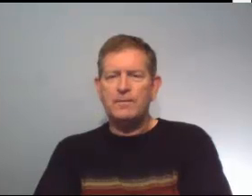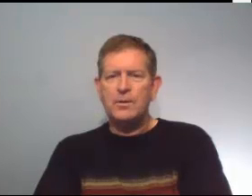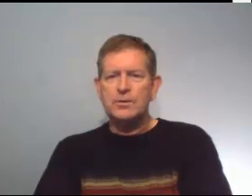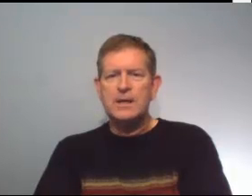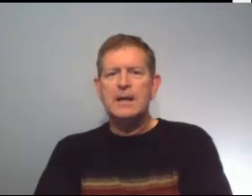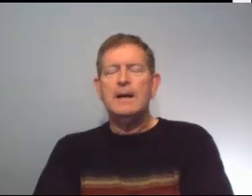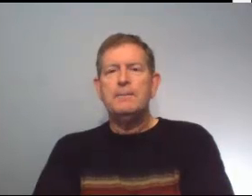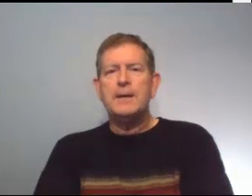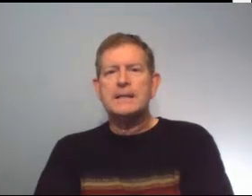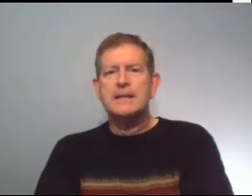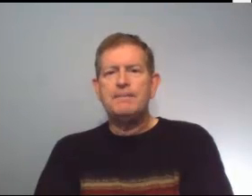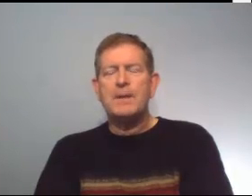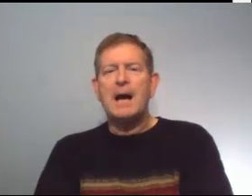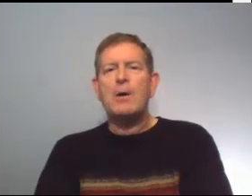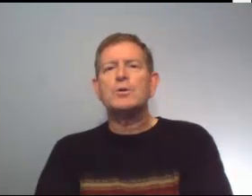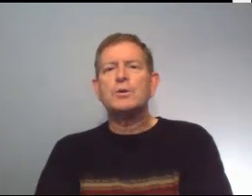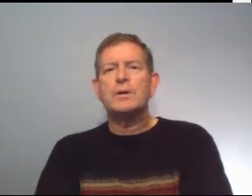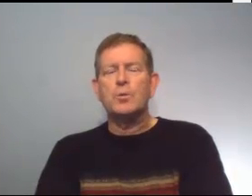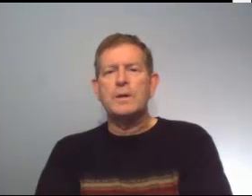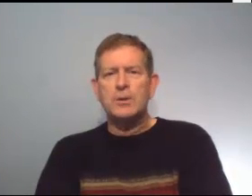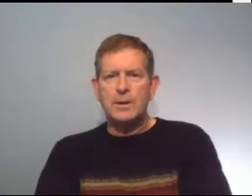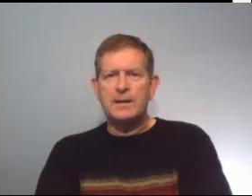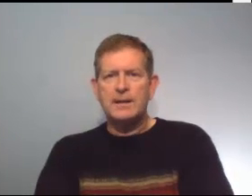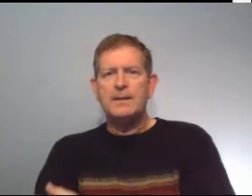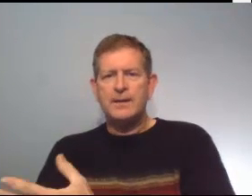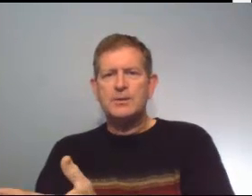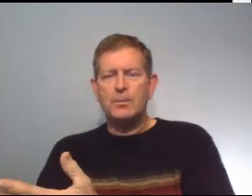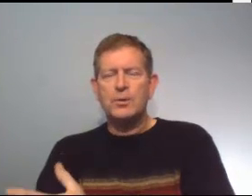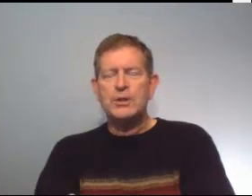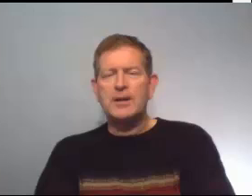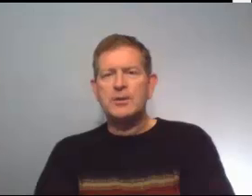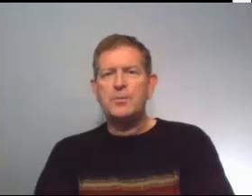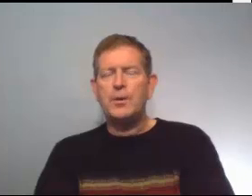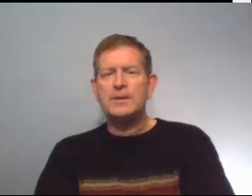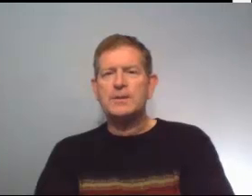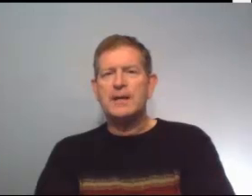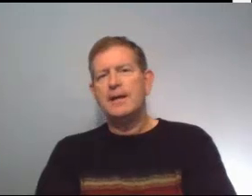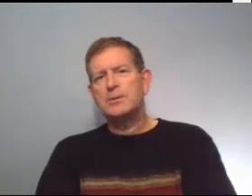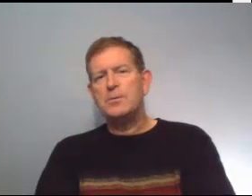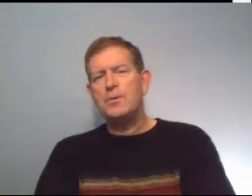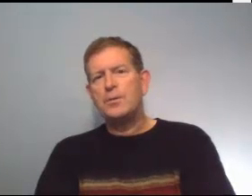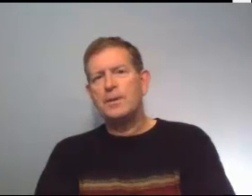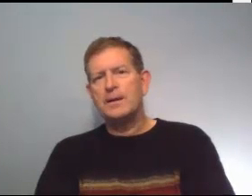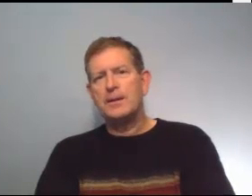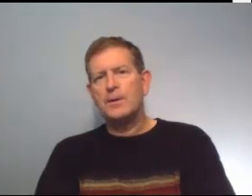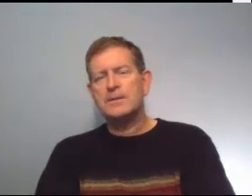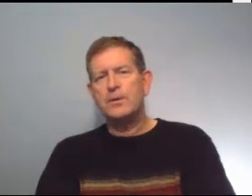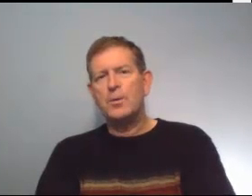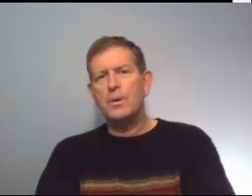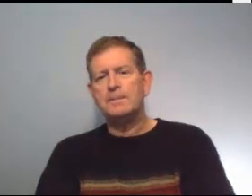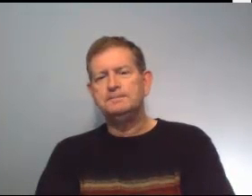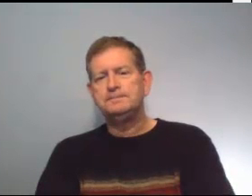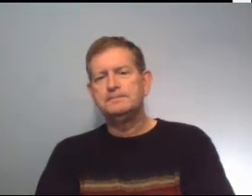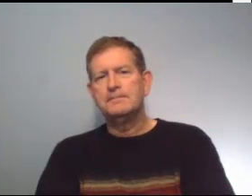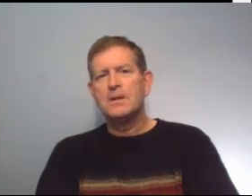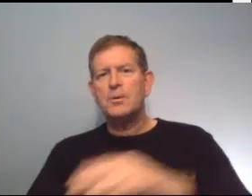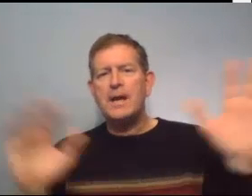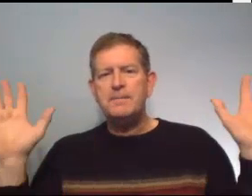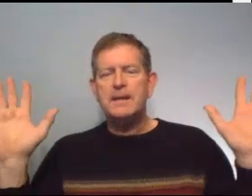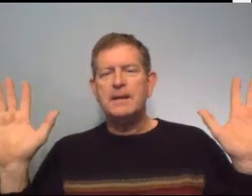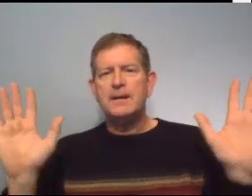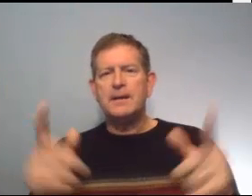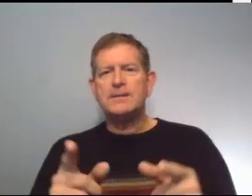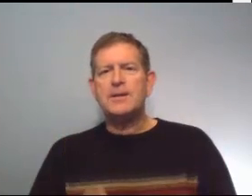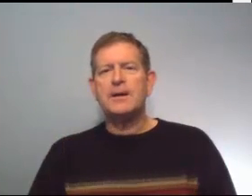if you're confused, but I will certainly reiterate these more challenging points as we move through the rest of Unit 1.